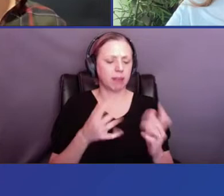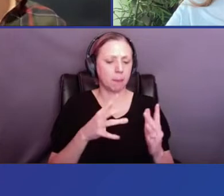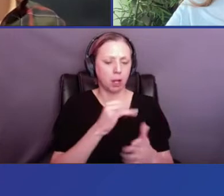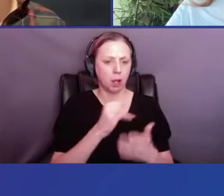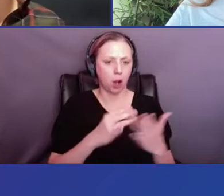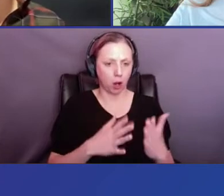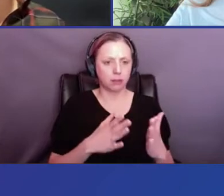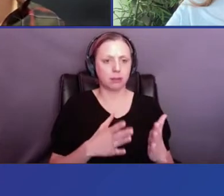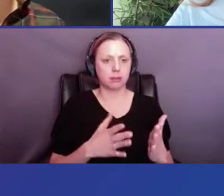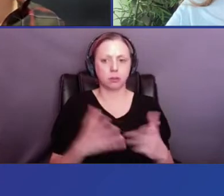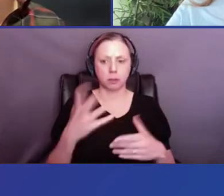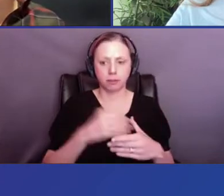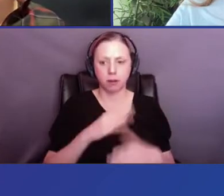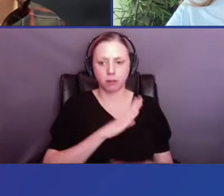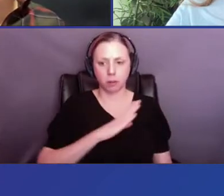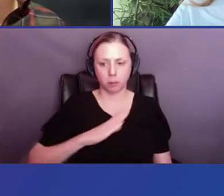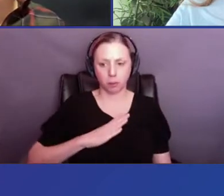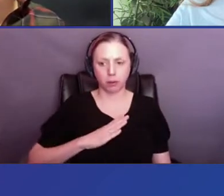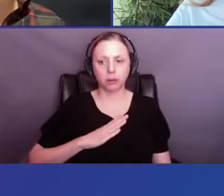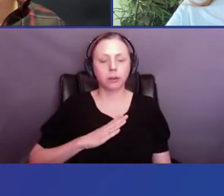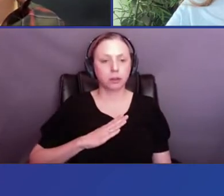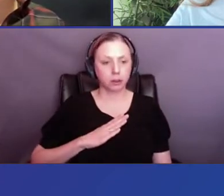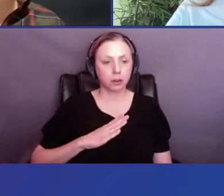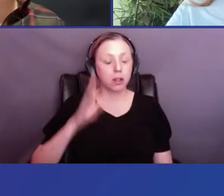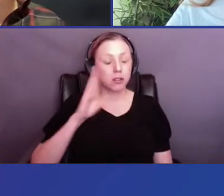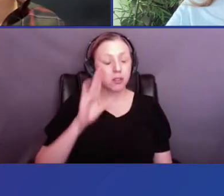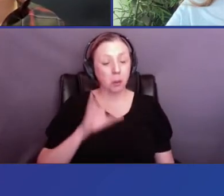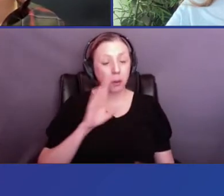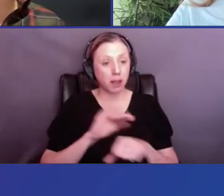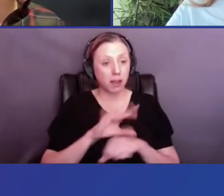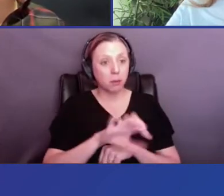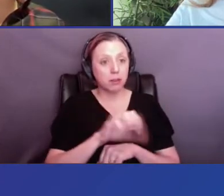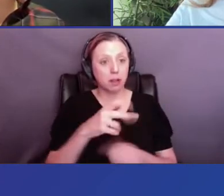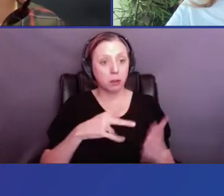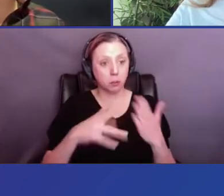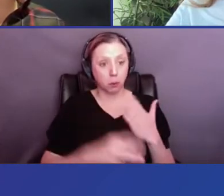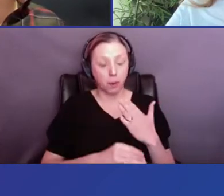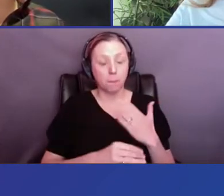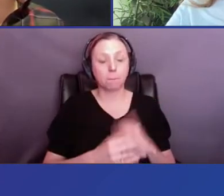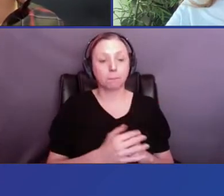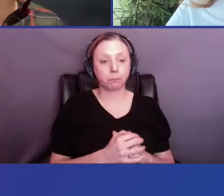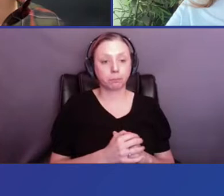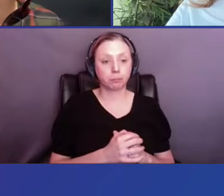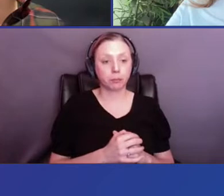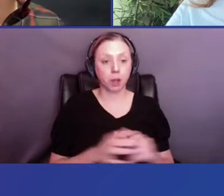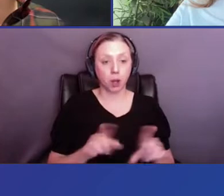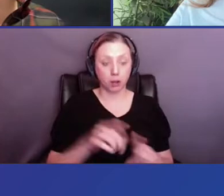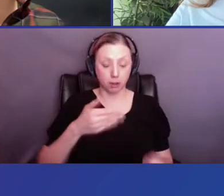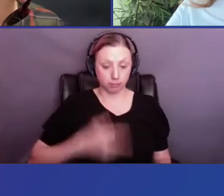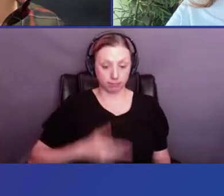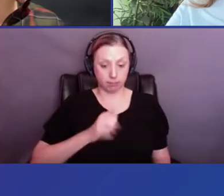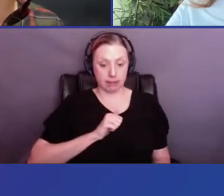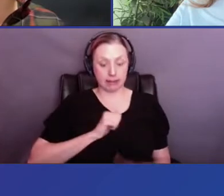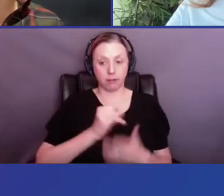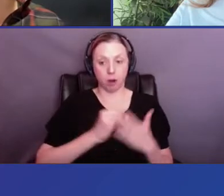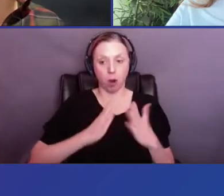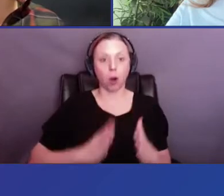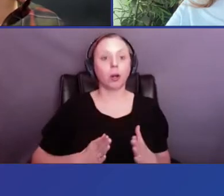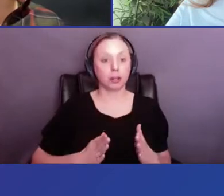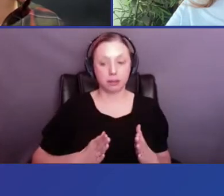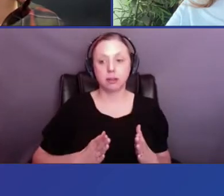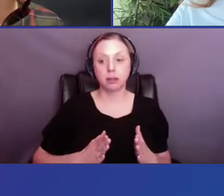our board, so that will influence any of our programming. But also, I am an artist, and